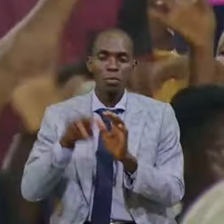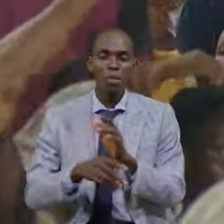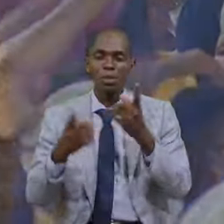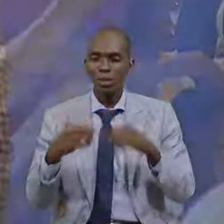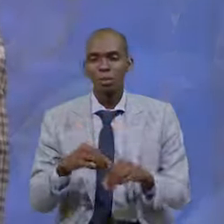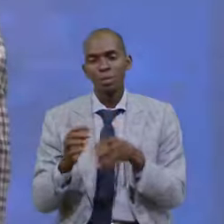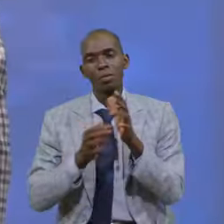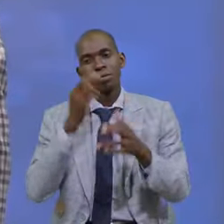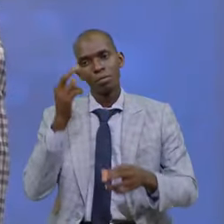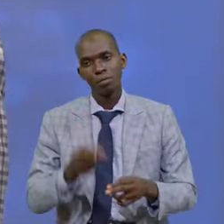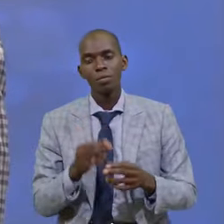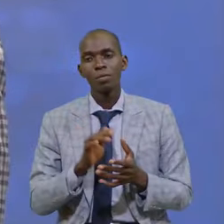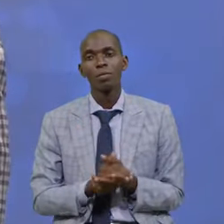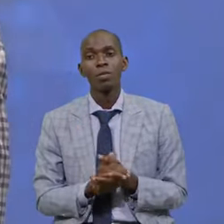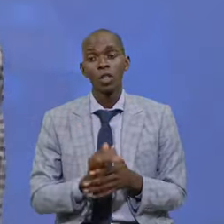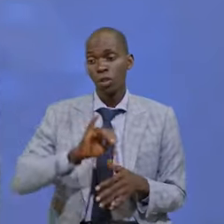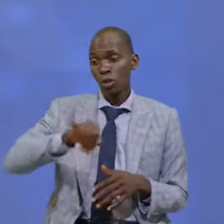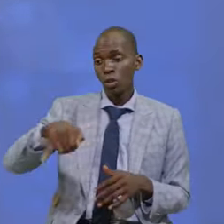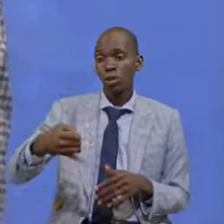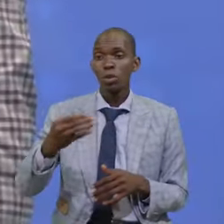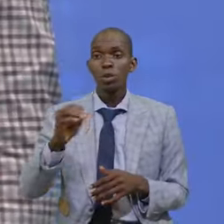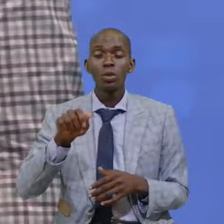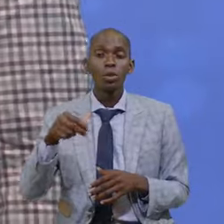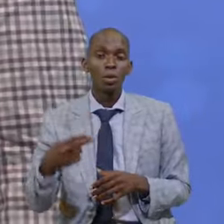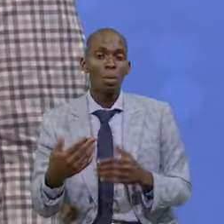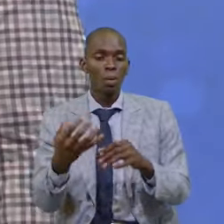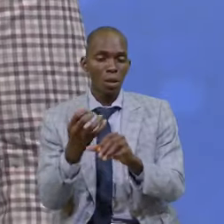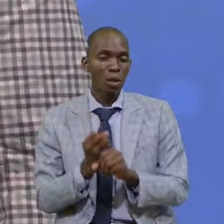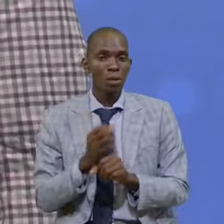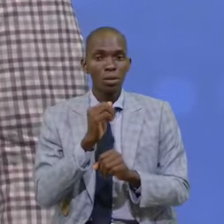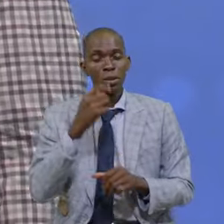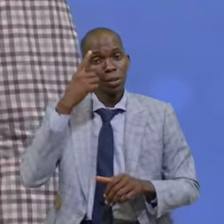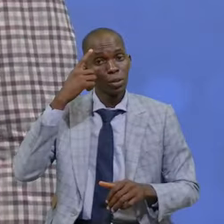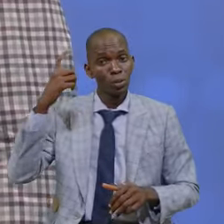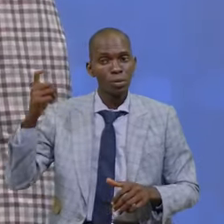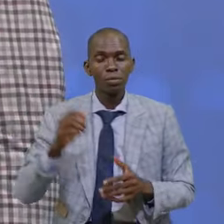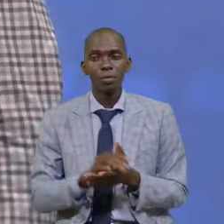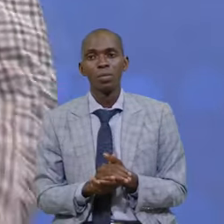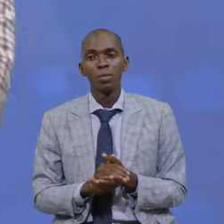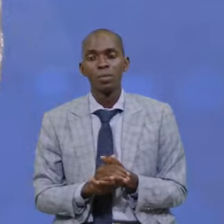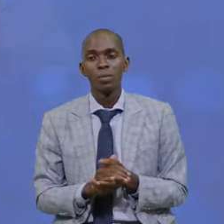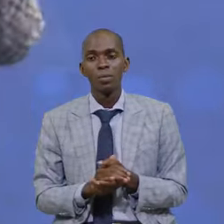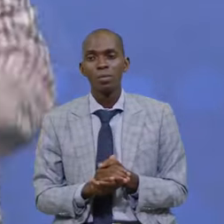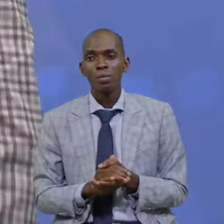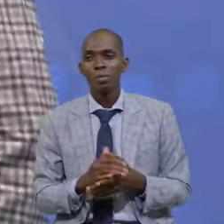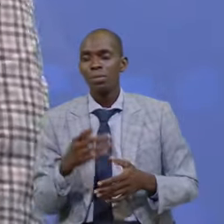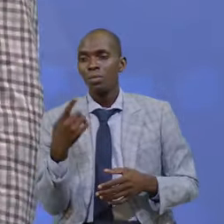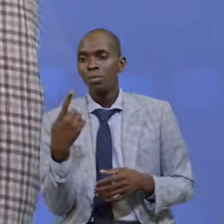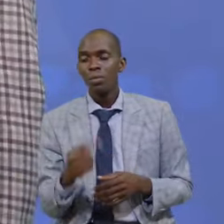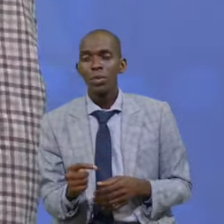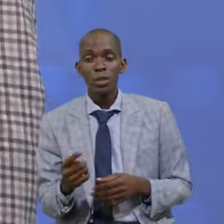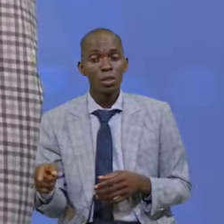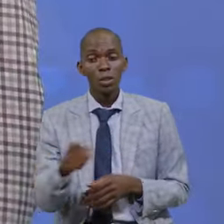Joseph had a dream. The people killed the dream. They sold him